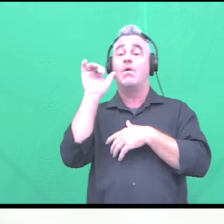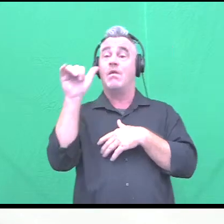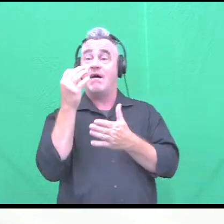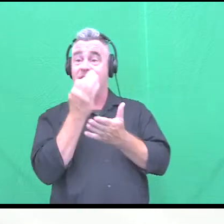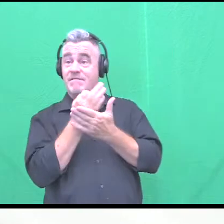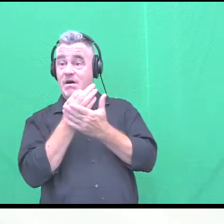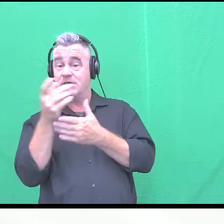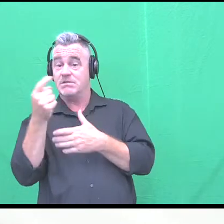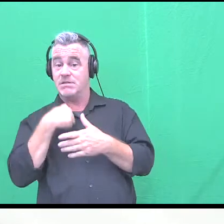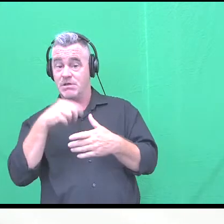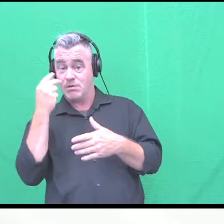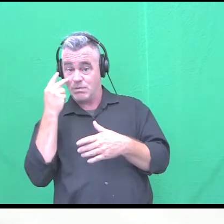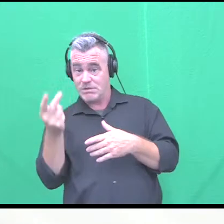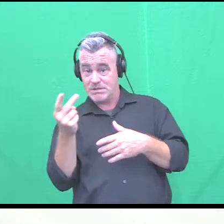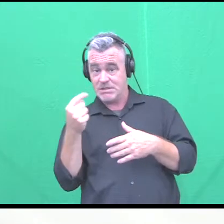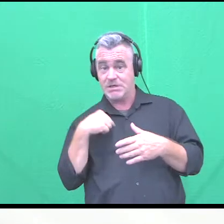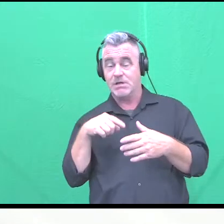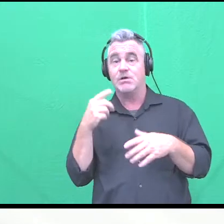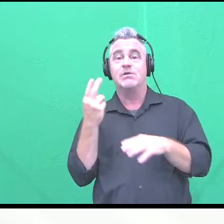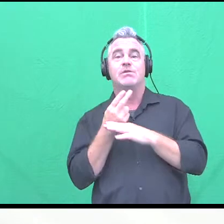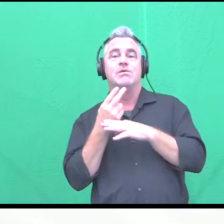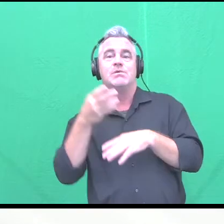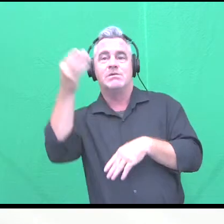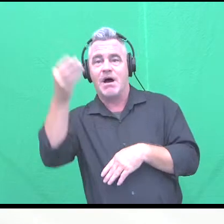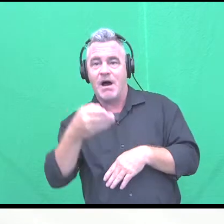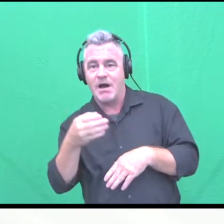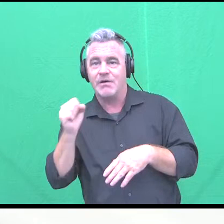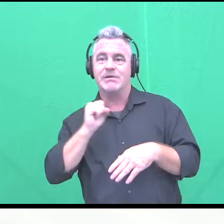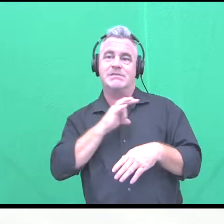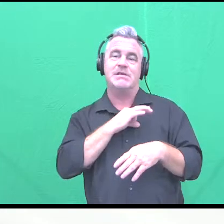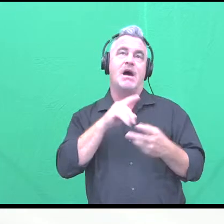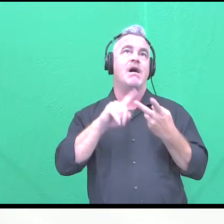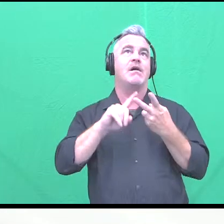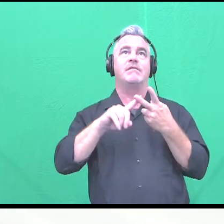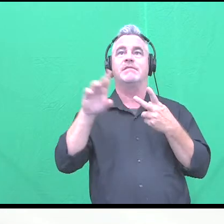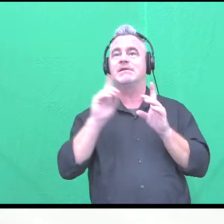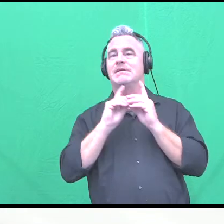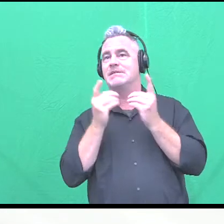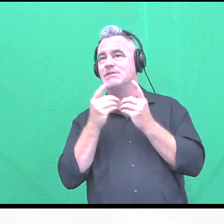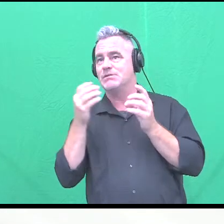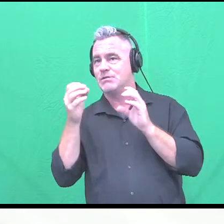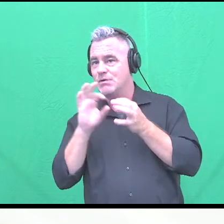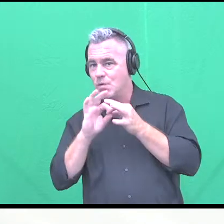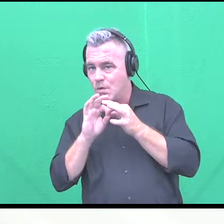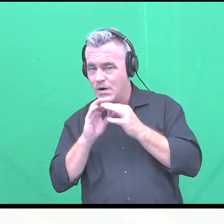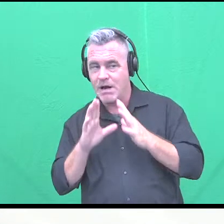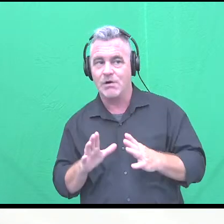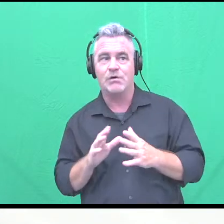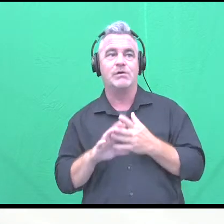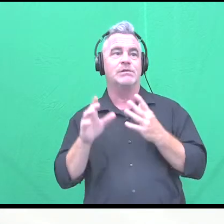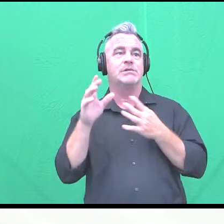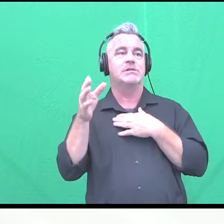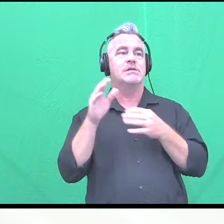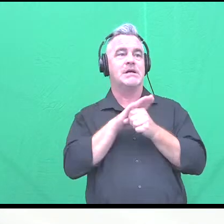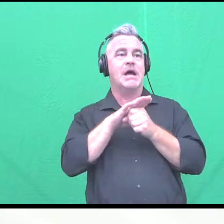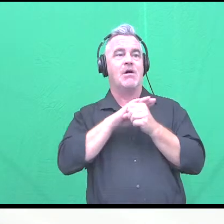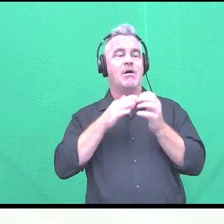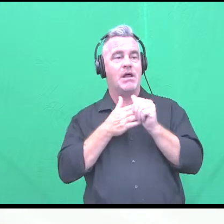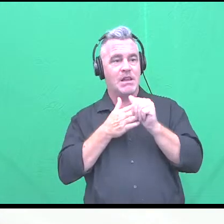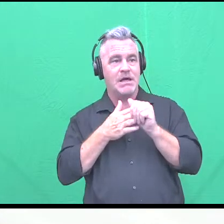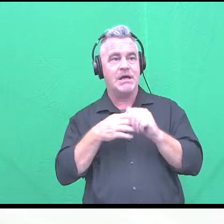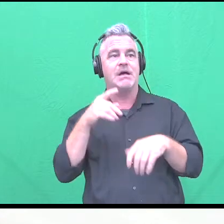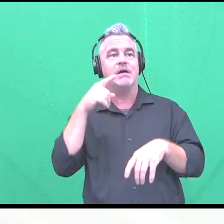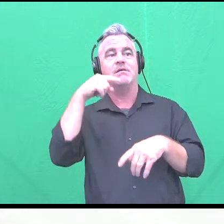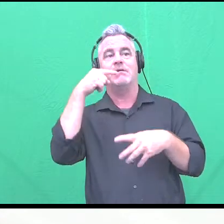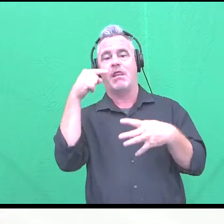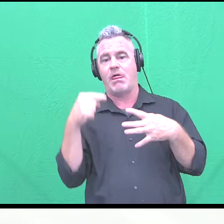see are used to hire the staffing, both the 2 district coordinators as well as the site leads and the support staff at those. So